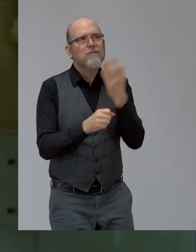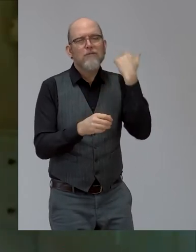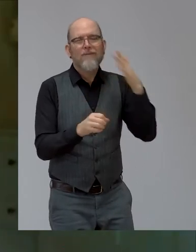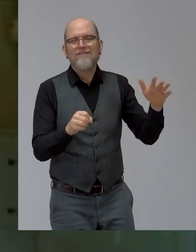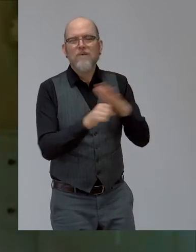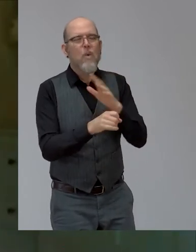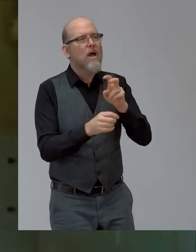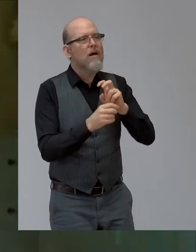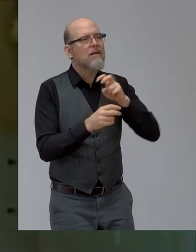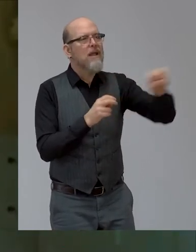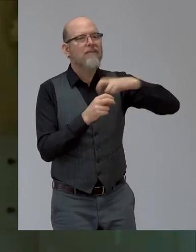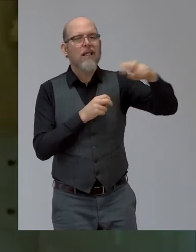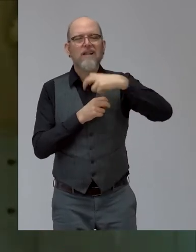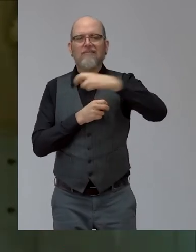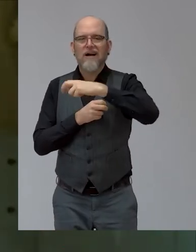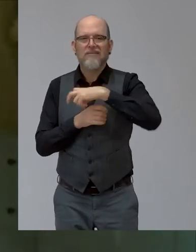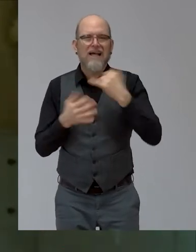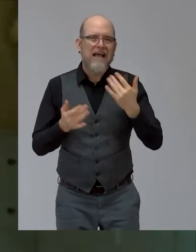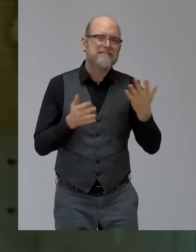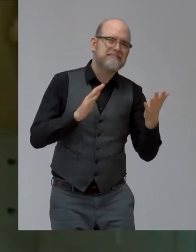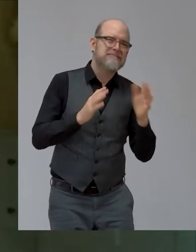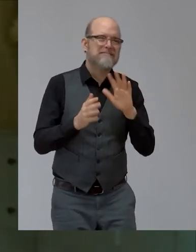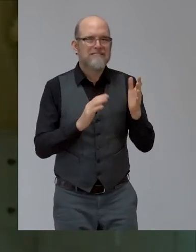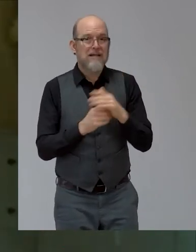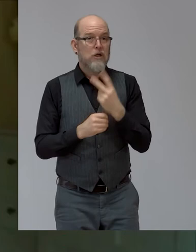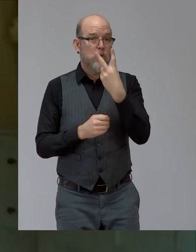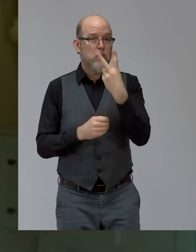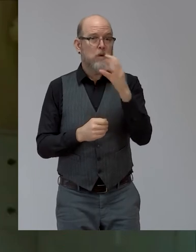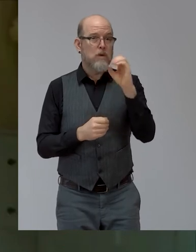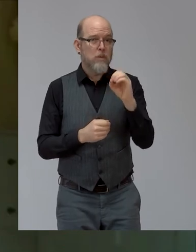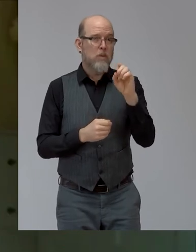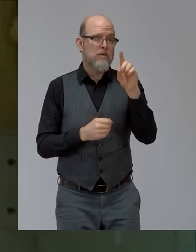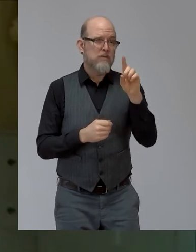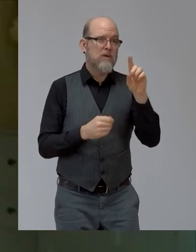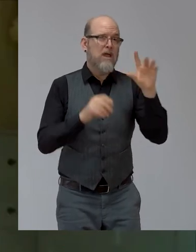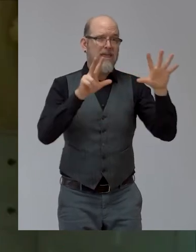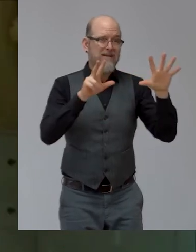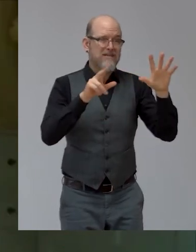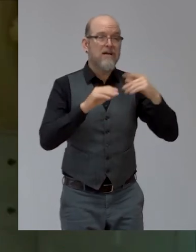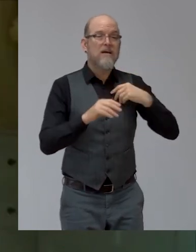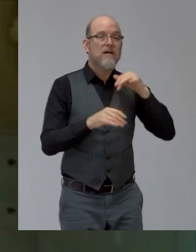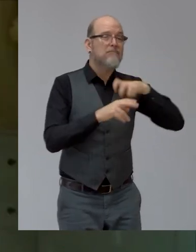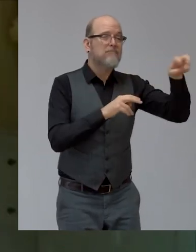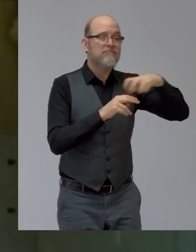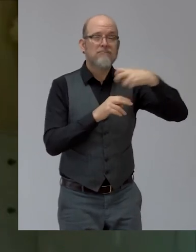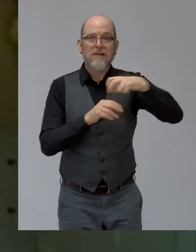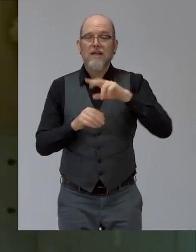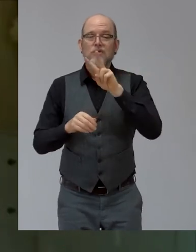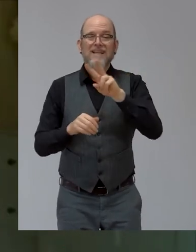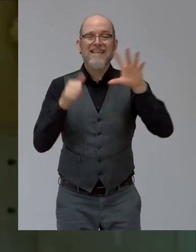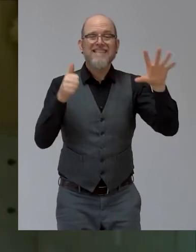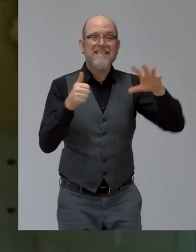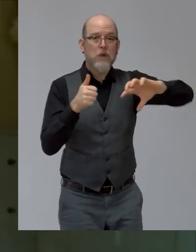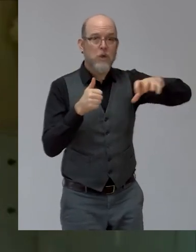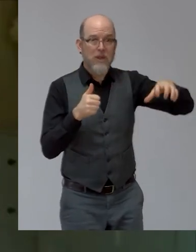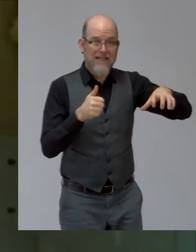26 different countries in 2018. I, I managed three in, uh, 2019 and, uh, obviously